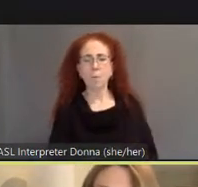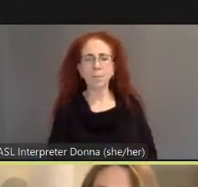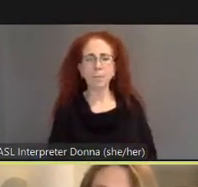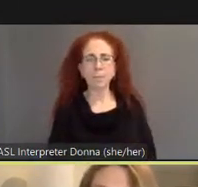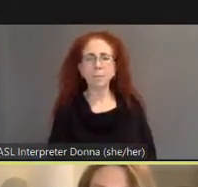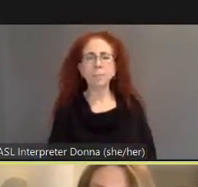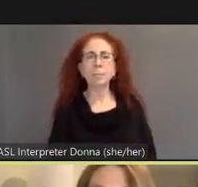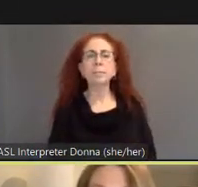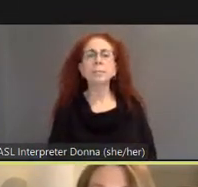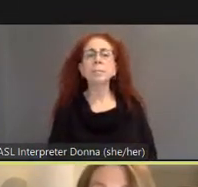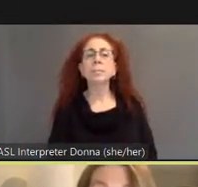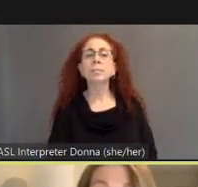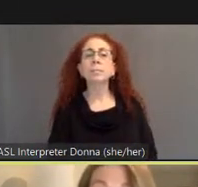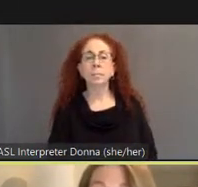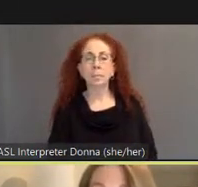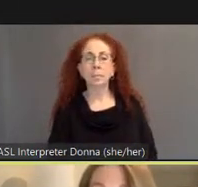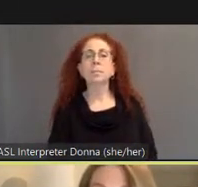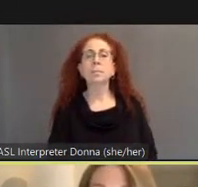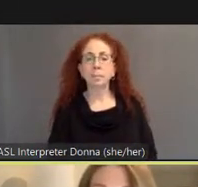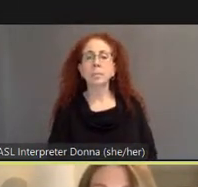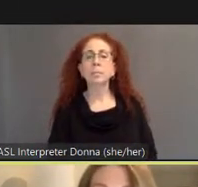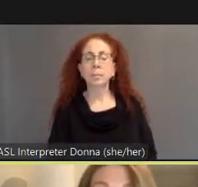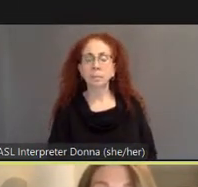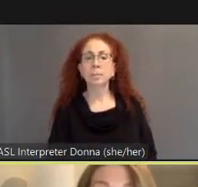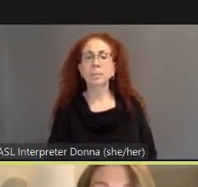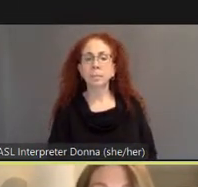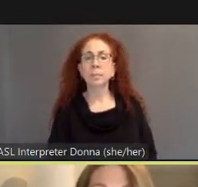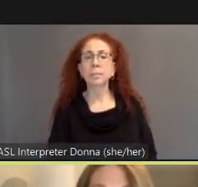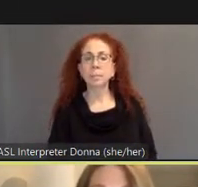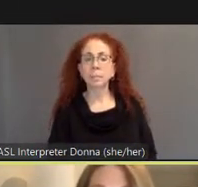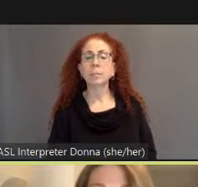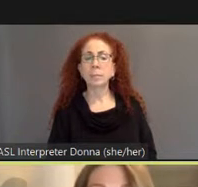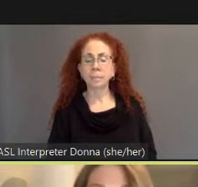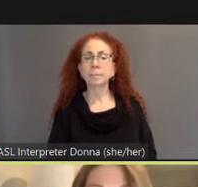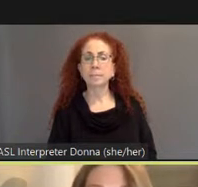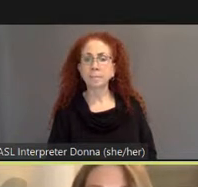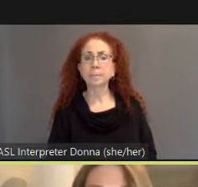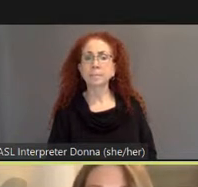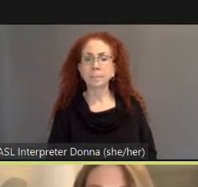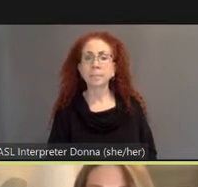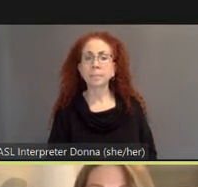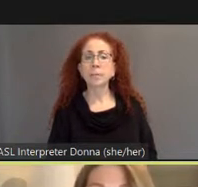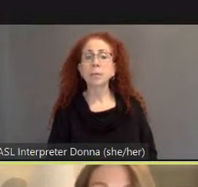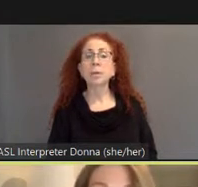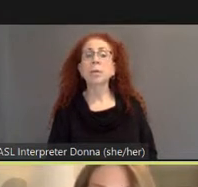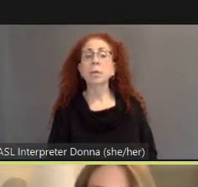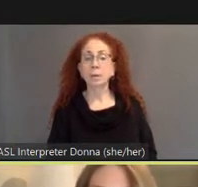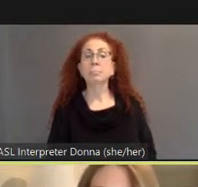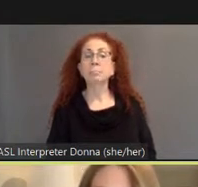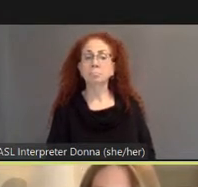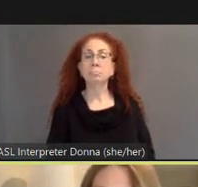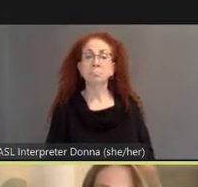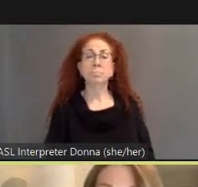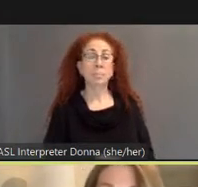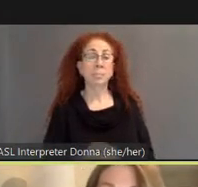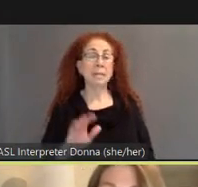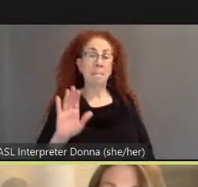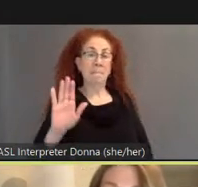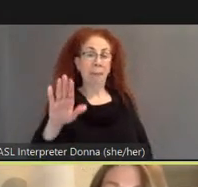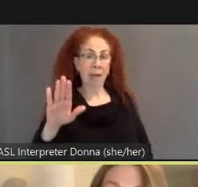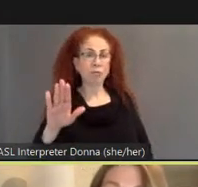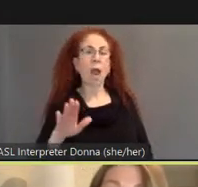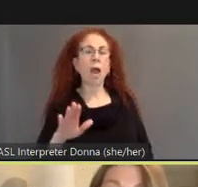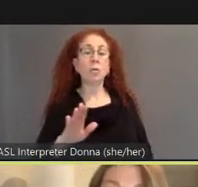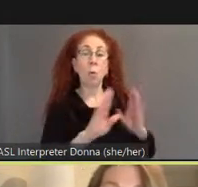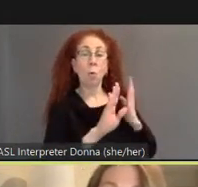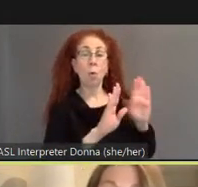the background touching the wall, holding a purple notebook and folded pieces of white paper. And